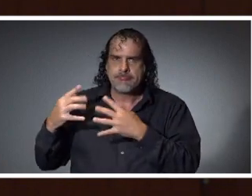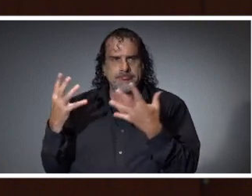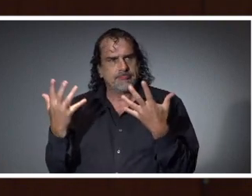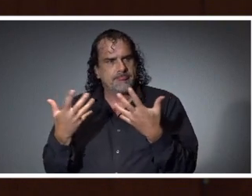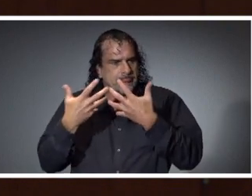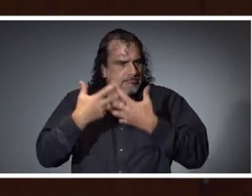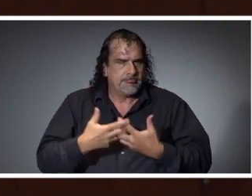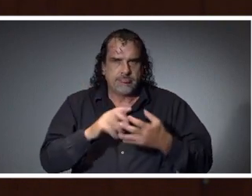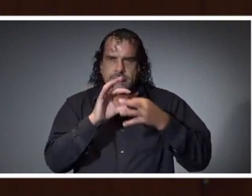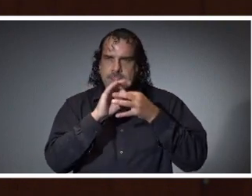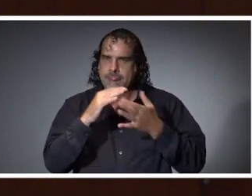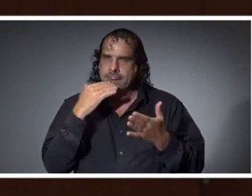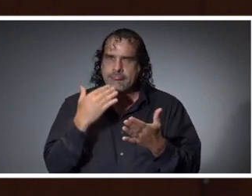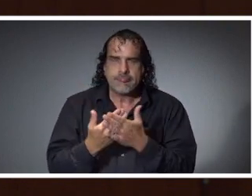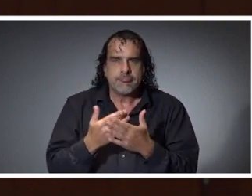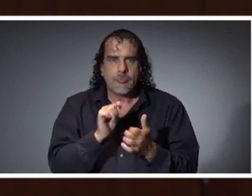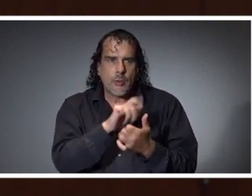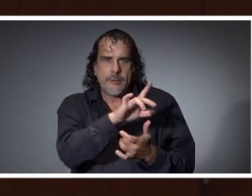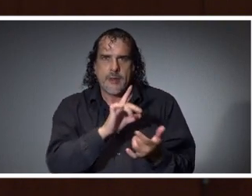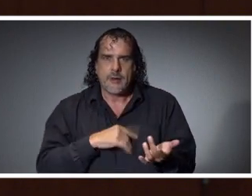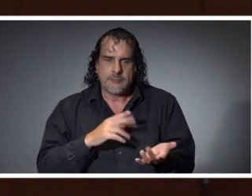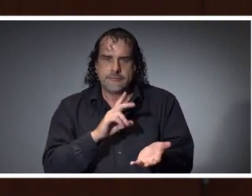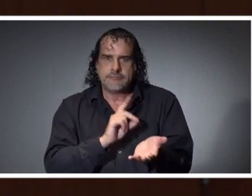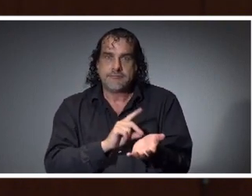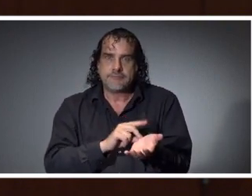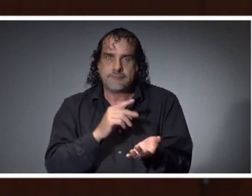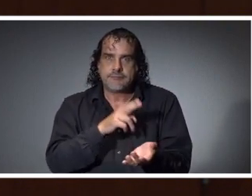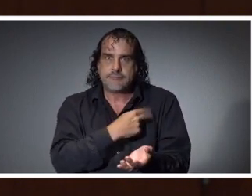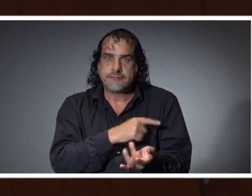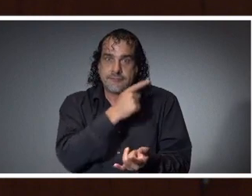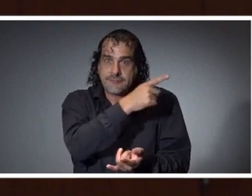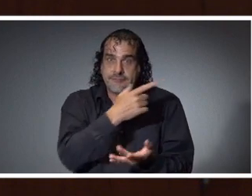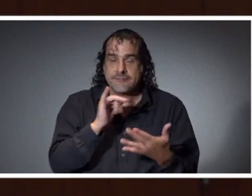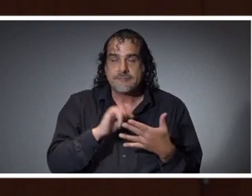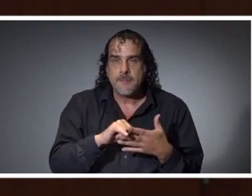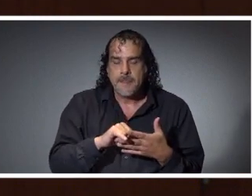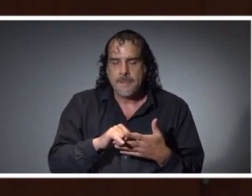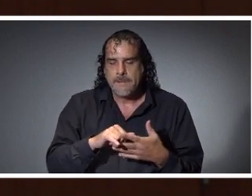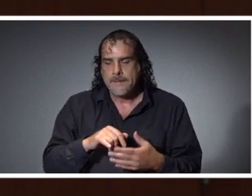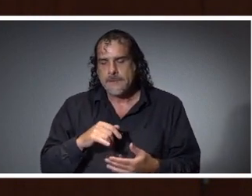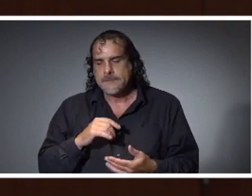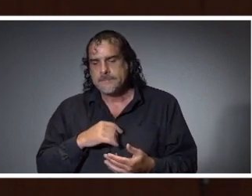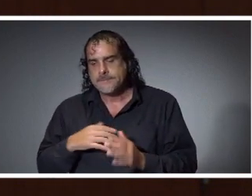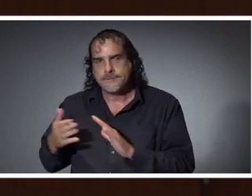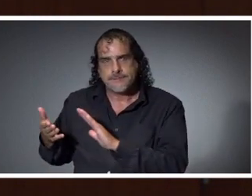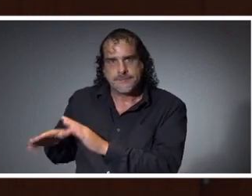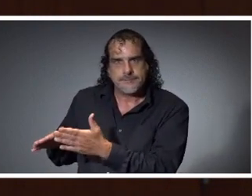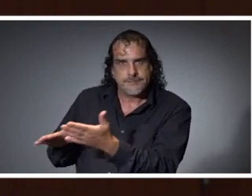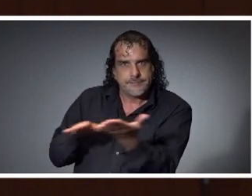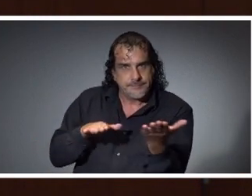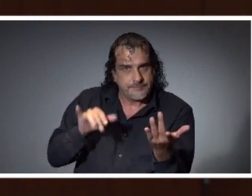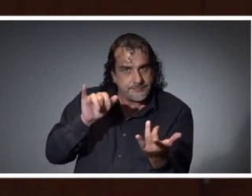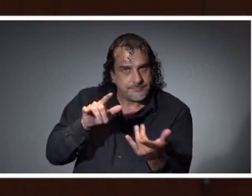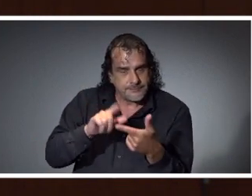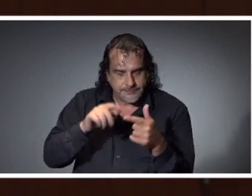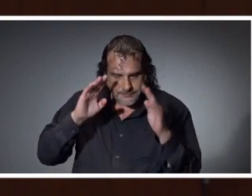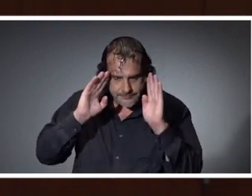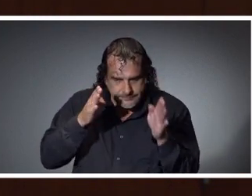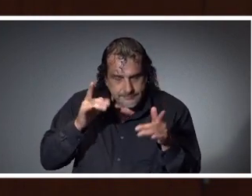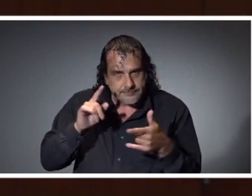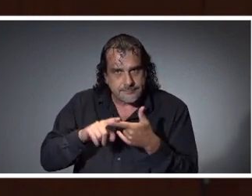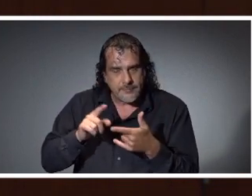public health office. But we choose it mostly on morbidity, right? So where the cases are